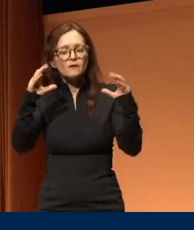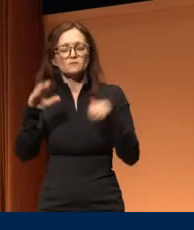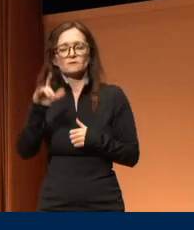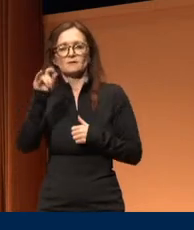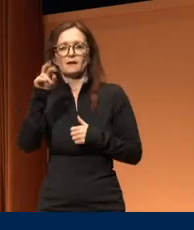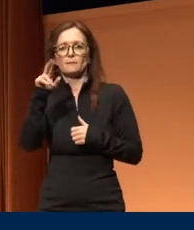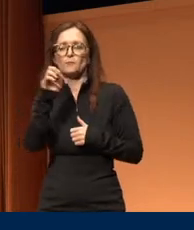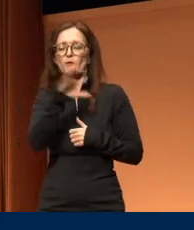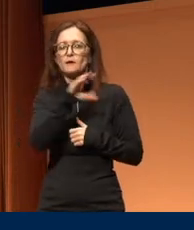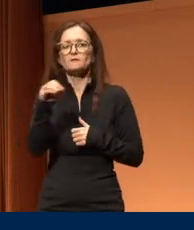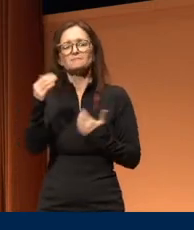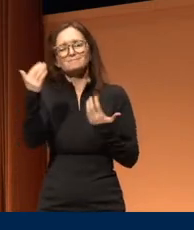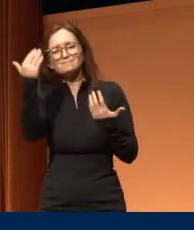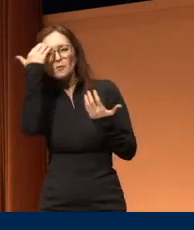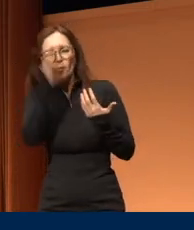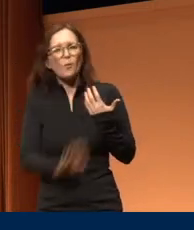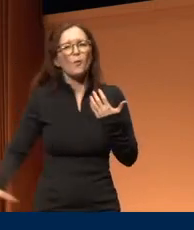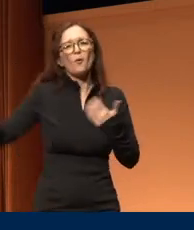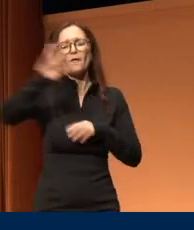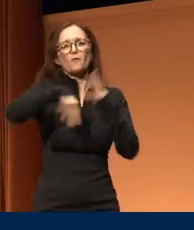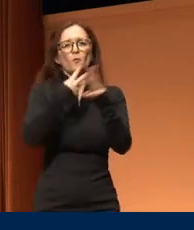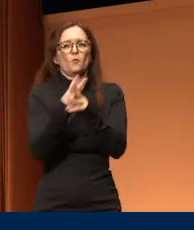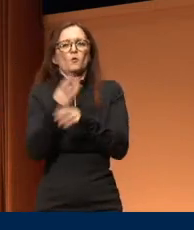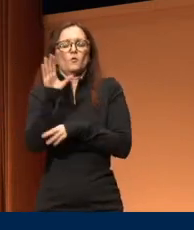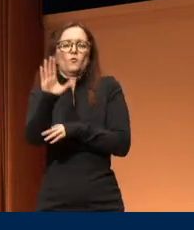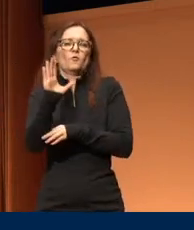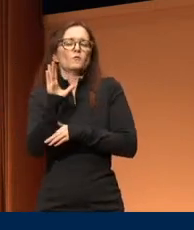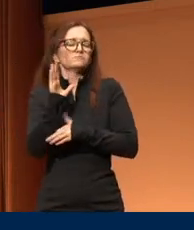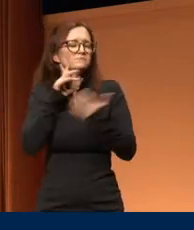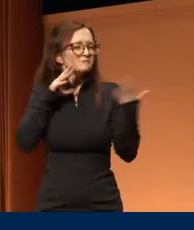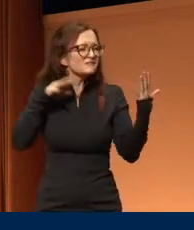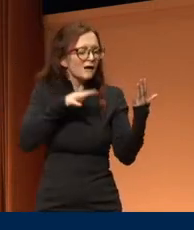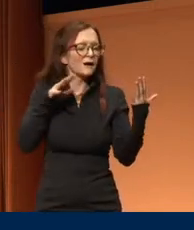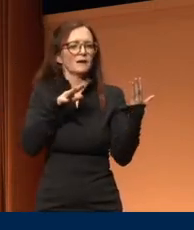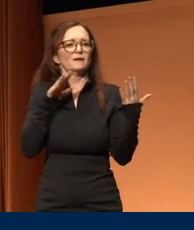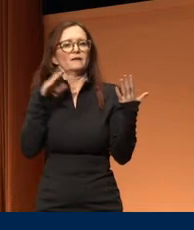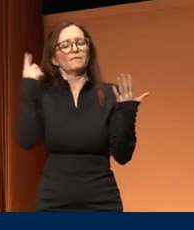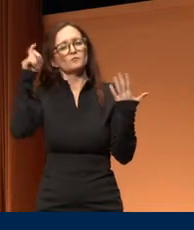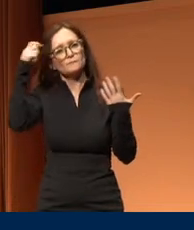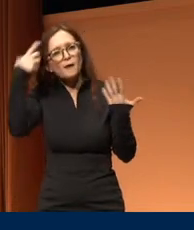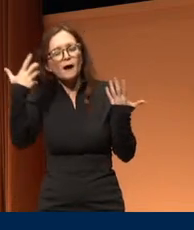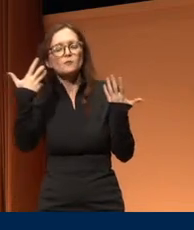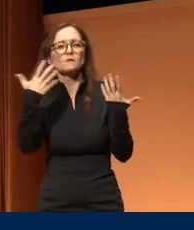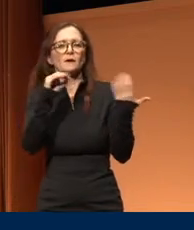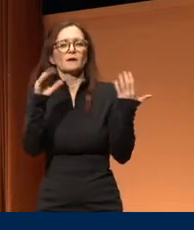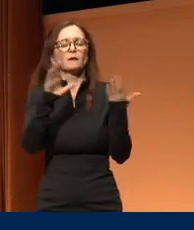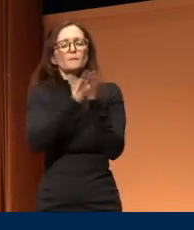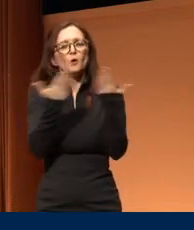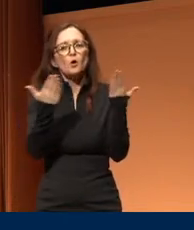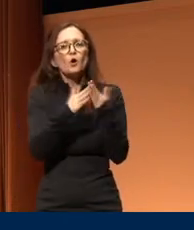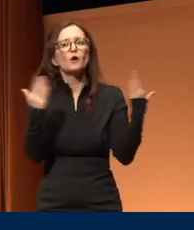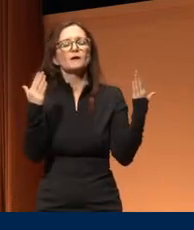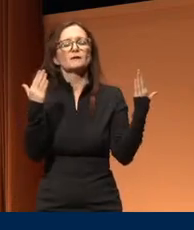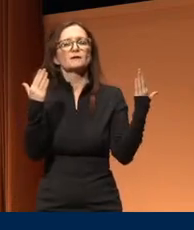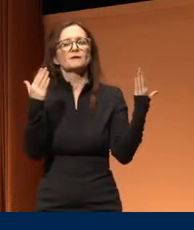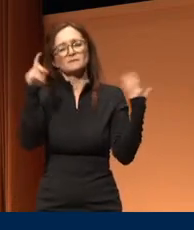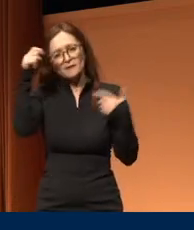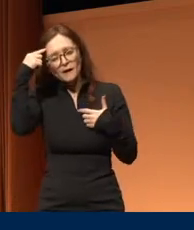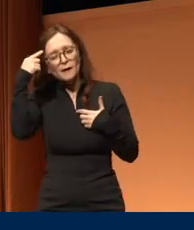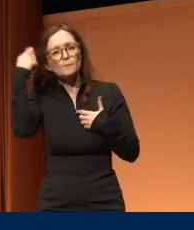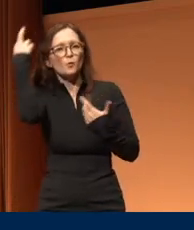is well known for her work on democracy, which includes her books, Democratic Reason,